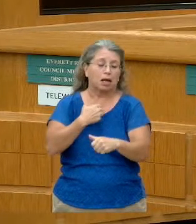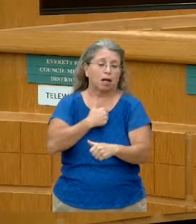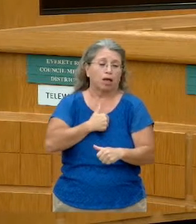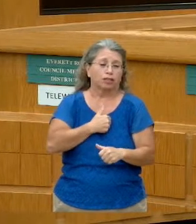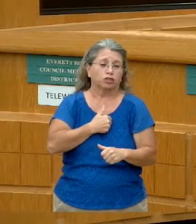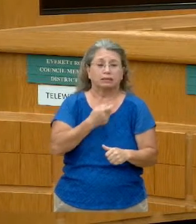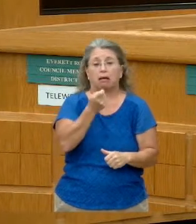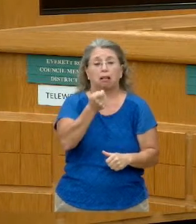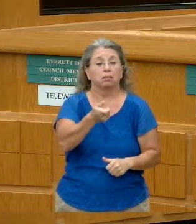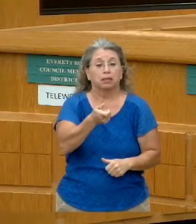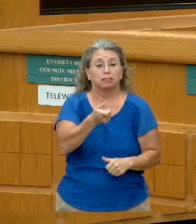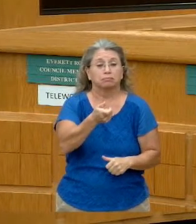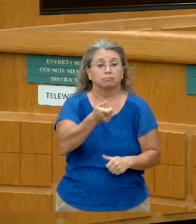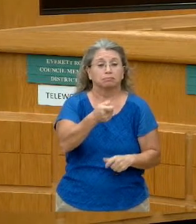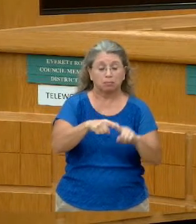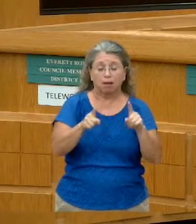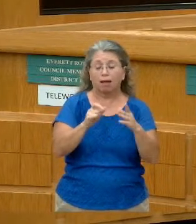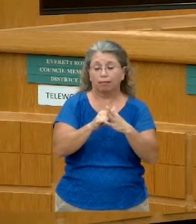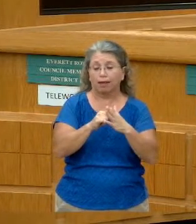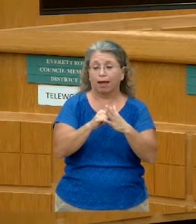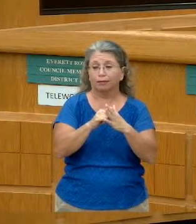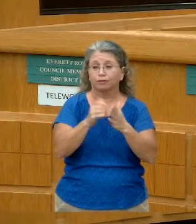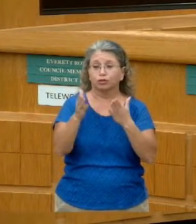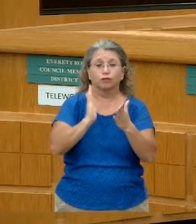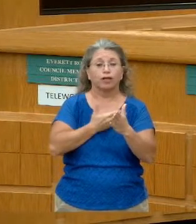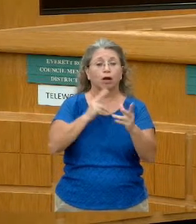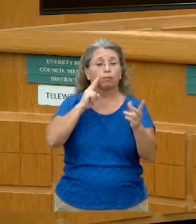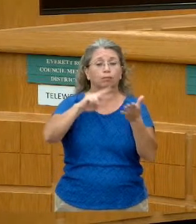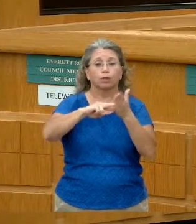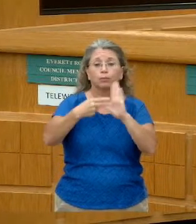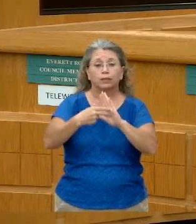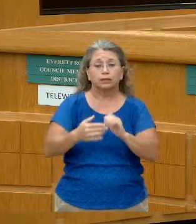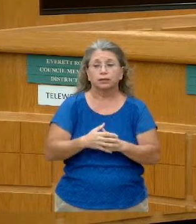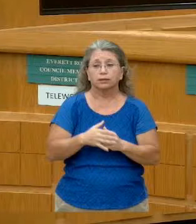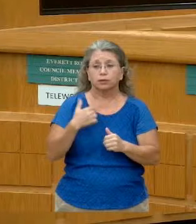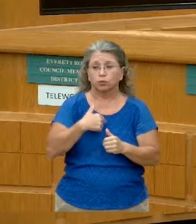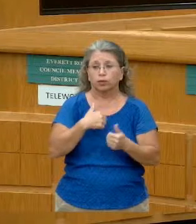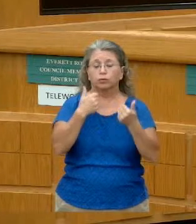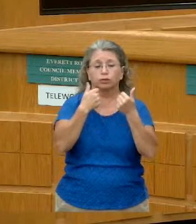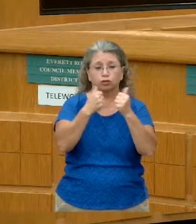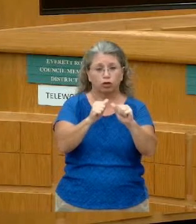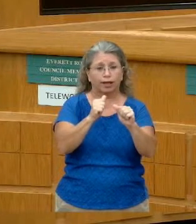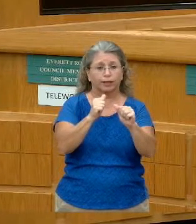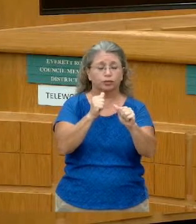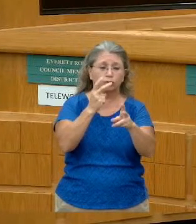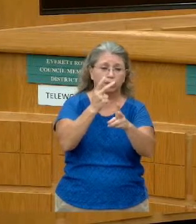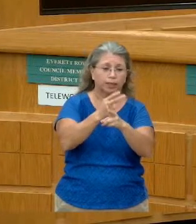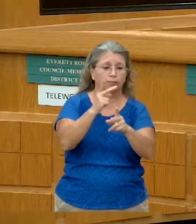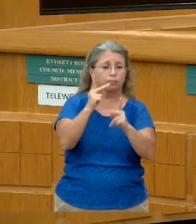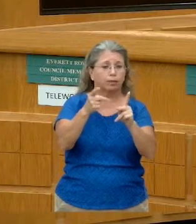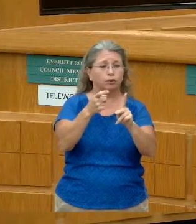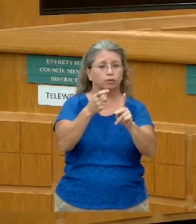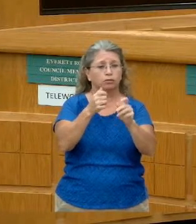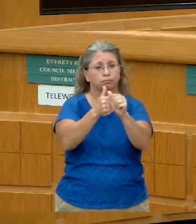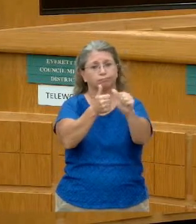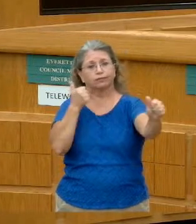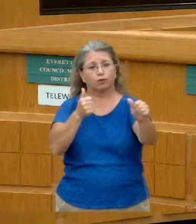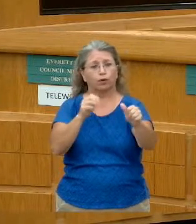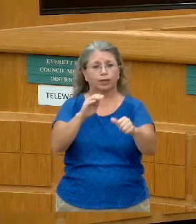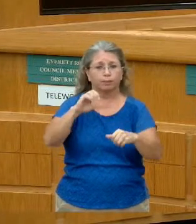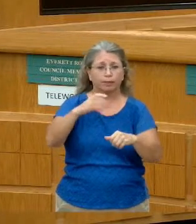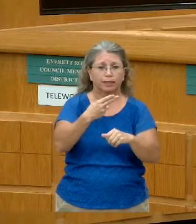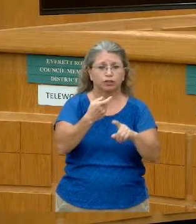extent. But it served the purpose for which we were trying to get, and that is to keep people off of the beach and congregating. And so